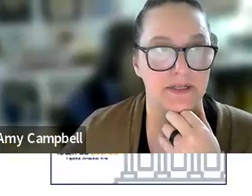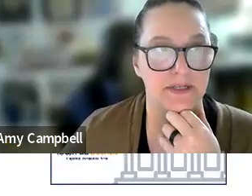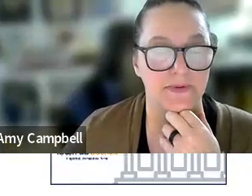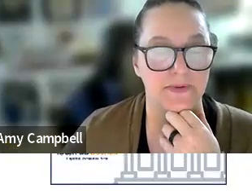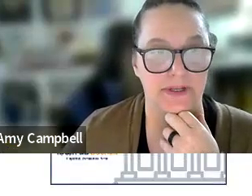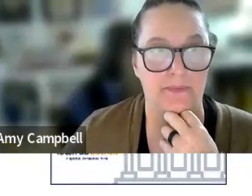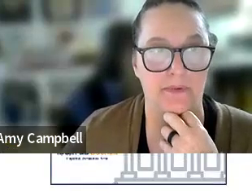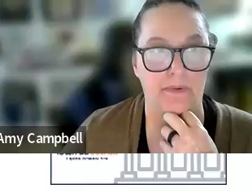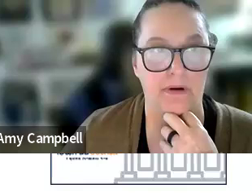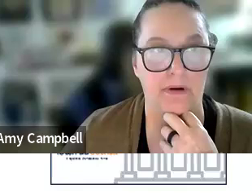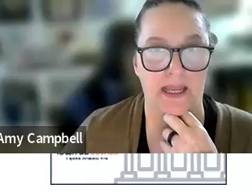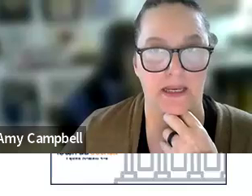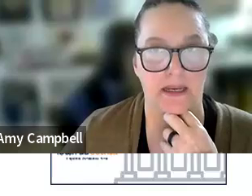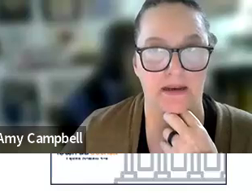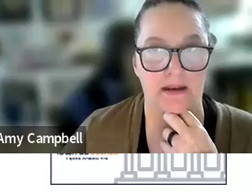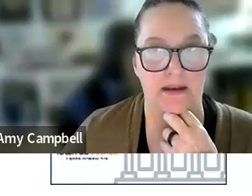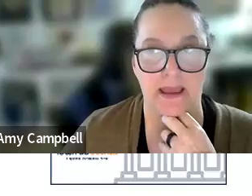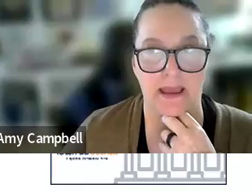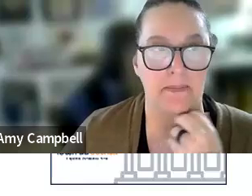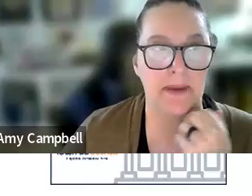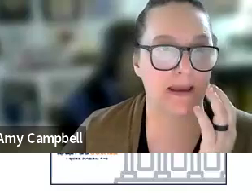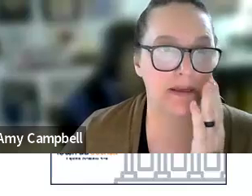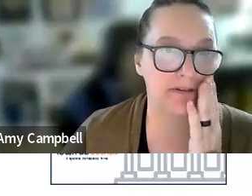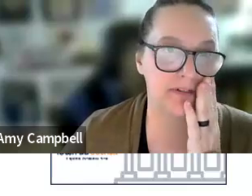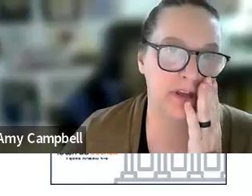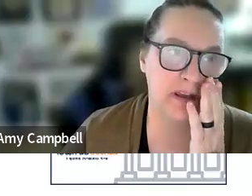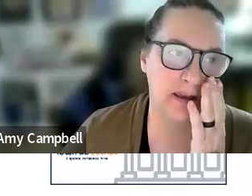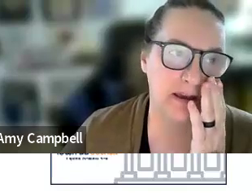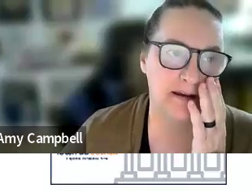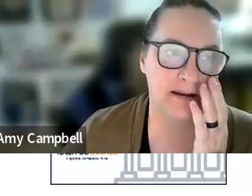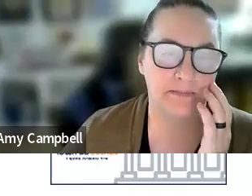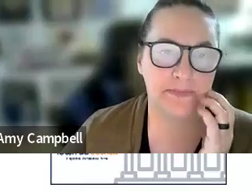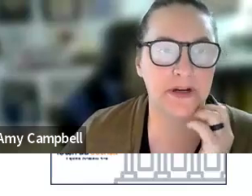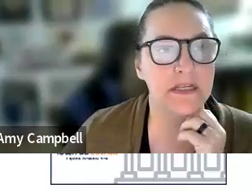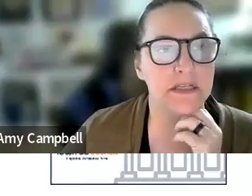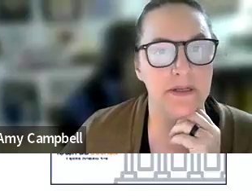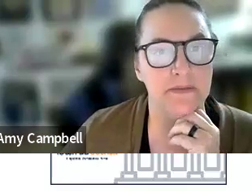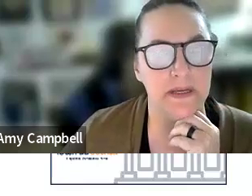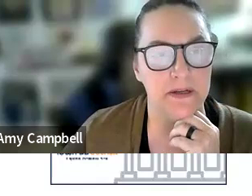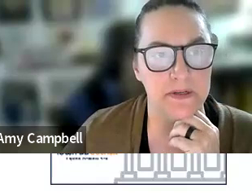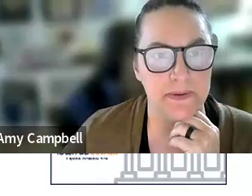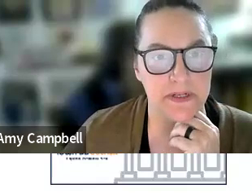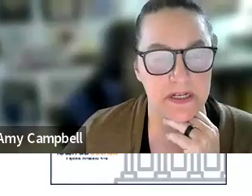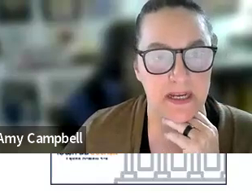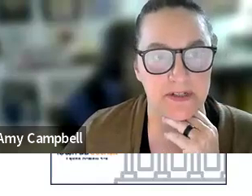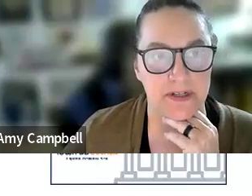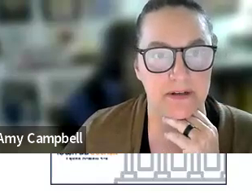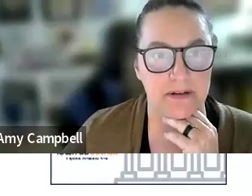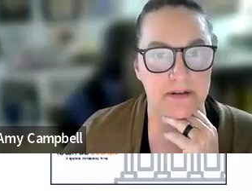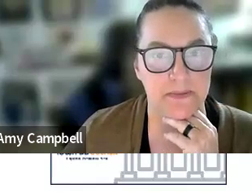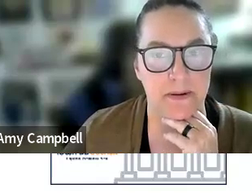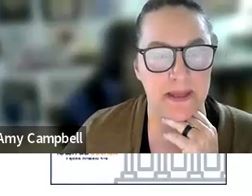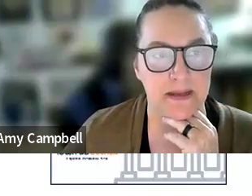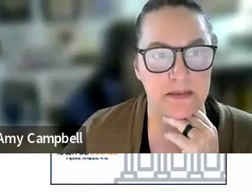I just wanted to know what finally ended up in the AEA package. There is going to be a new special